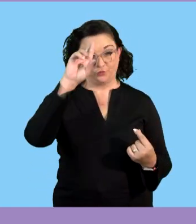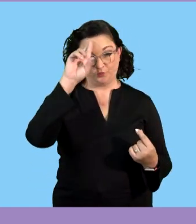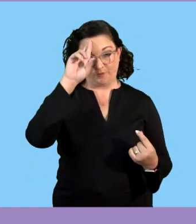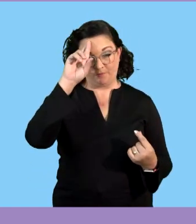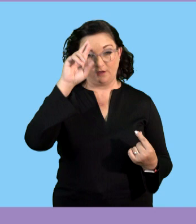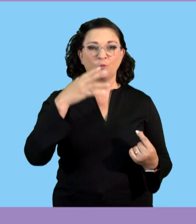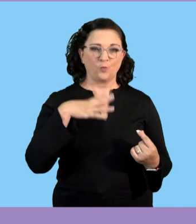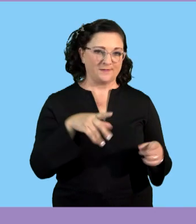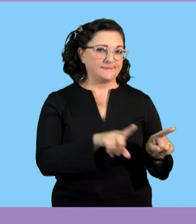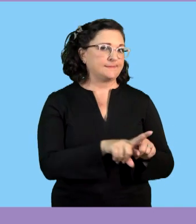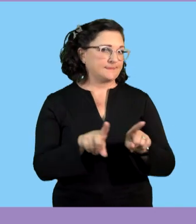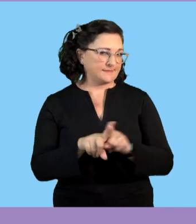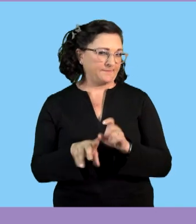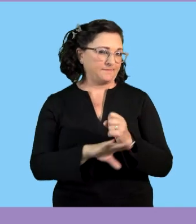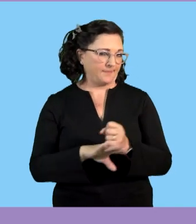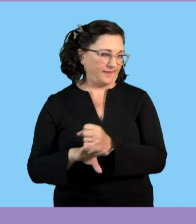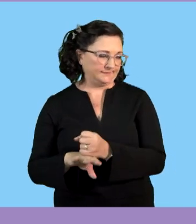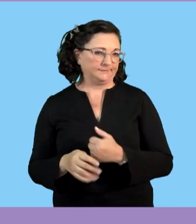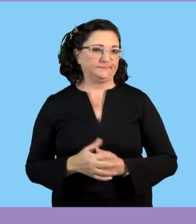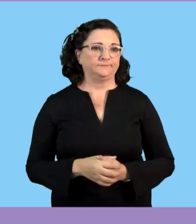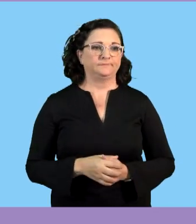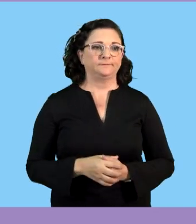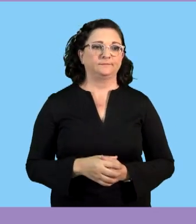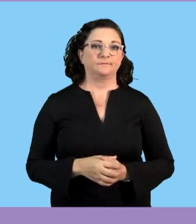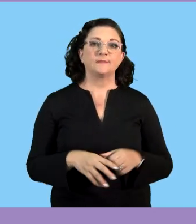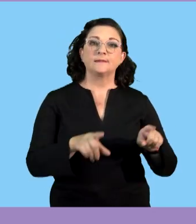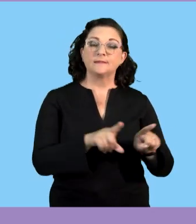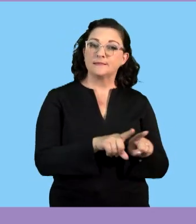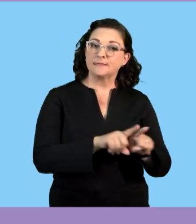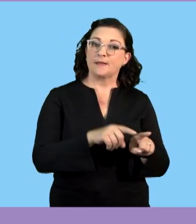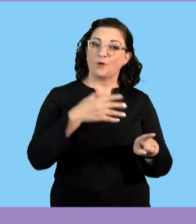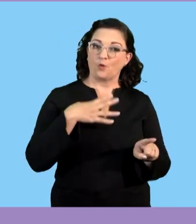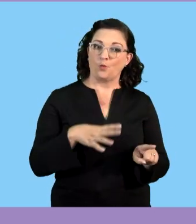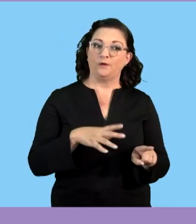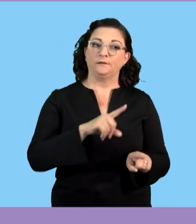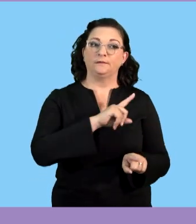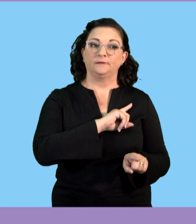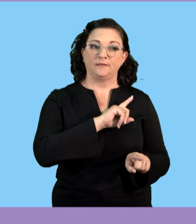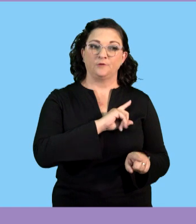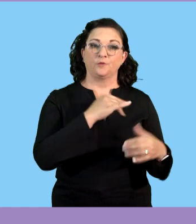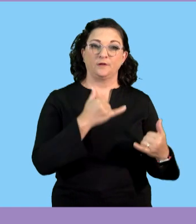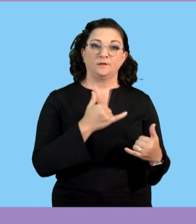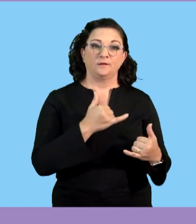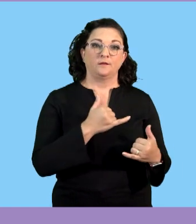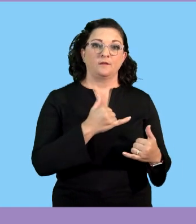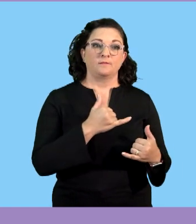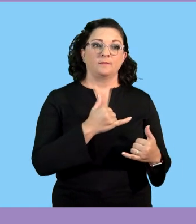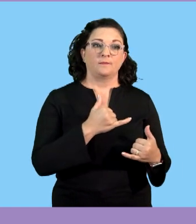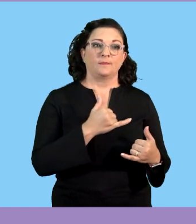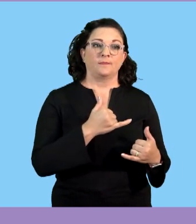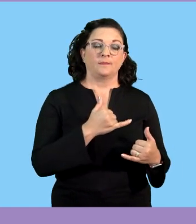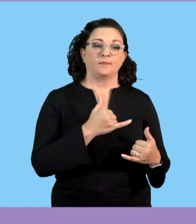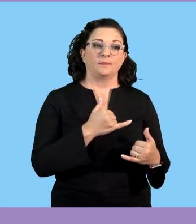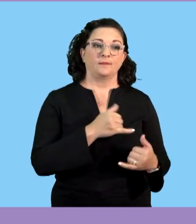going to, because remember, we want them to be the same base. So if I'm going to make them the same base, I'm going to move this denominator to